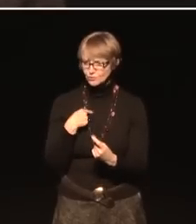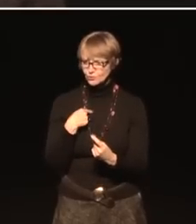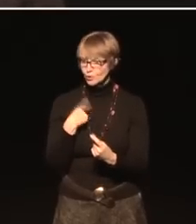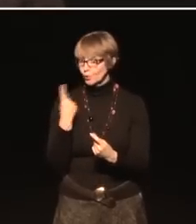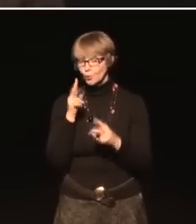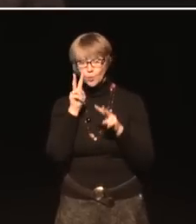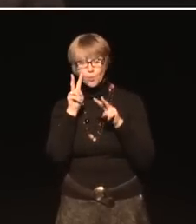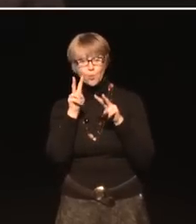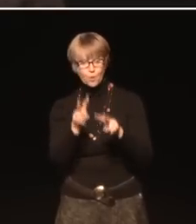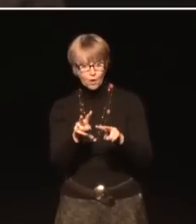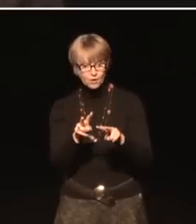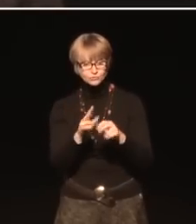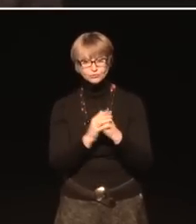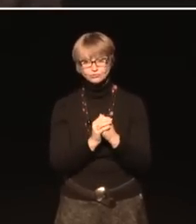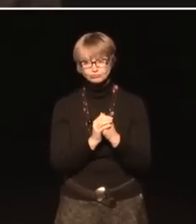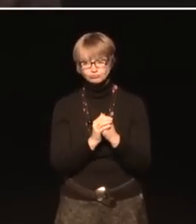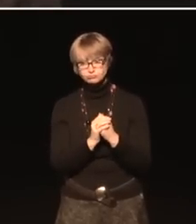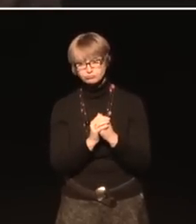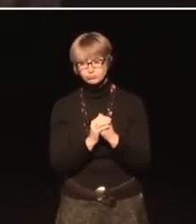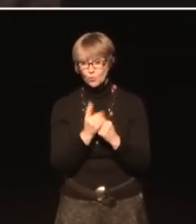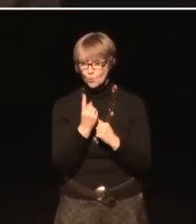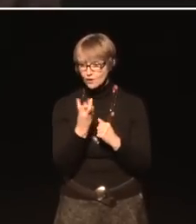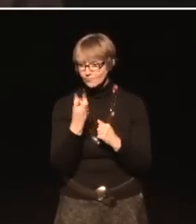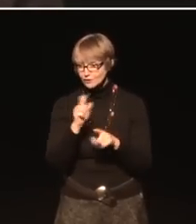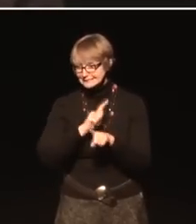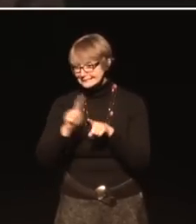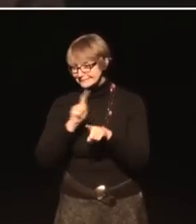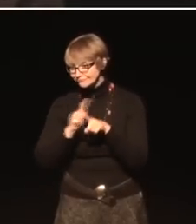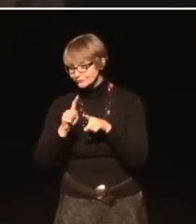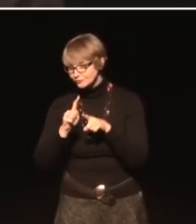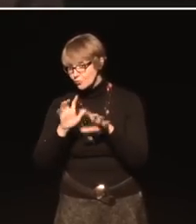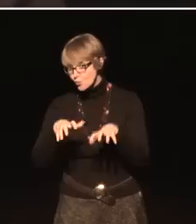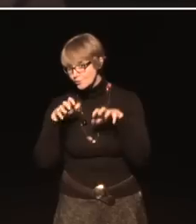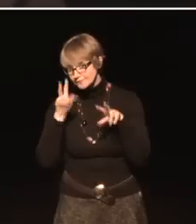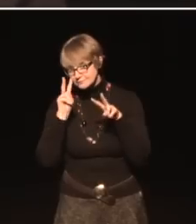about 130, up to 130 audiences across the UK.